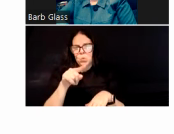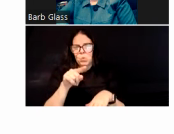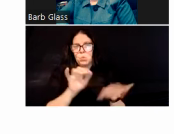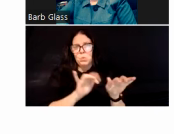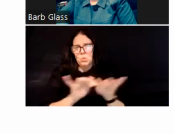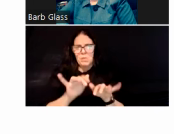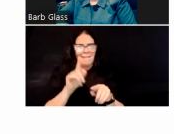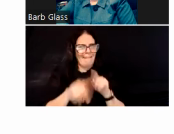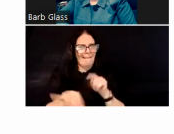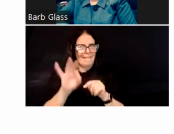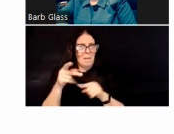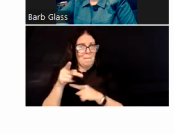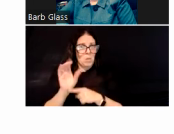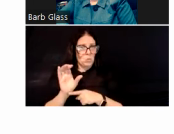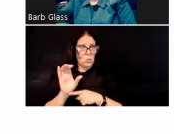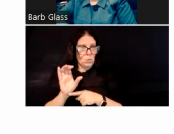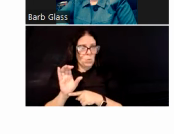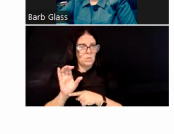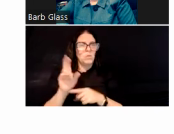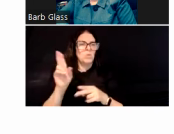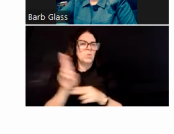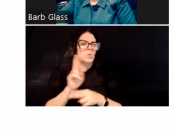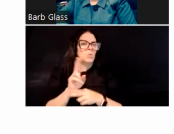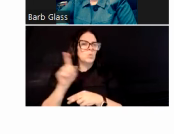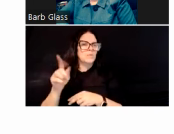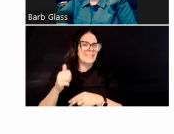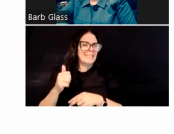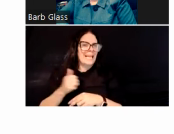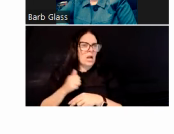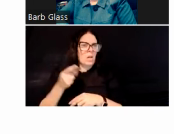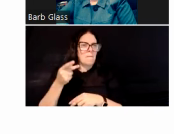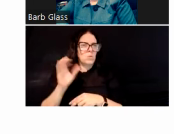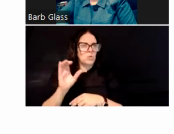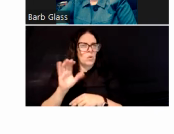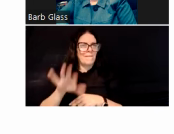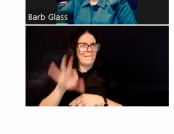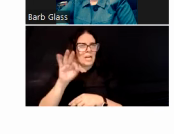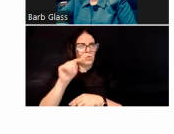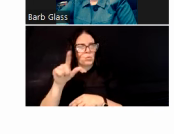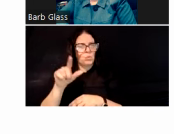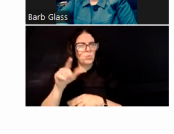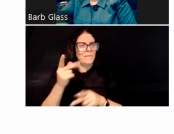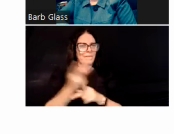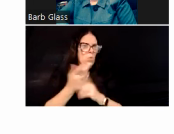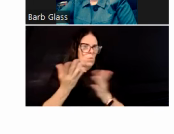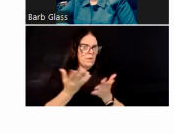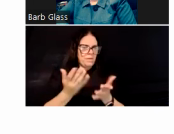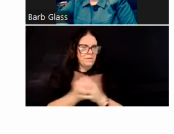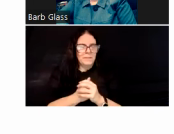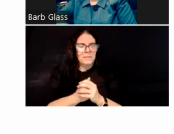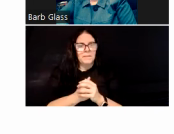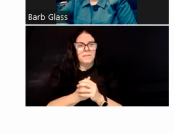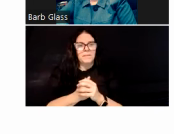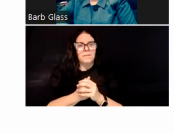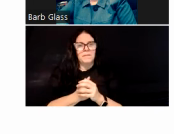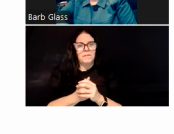code, use Canada's postal code finder tool to try to figure out what it is. This just kind of gives